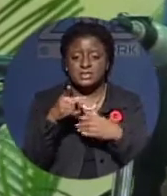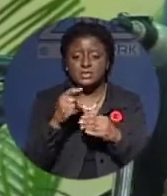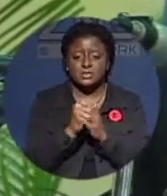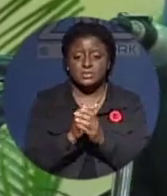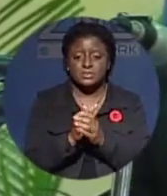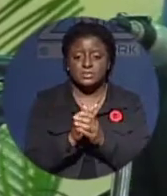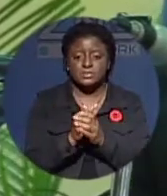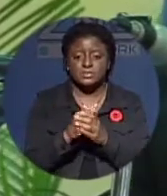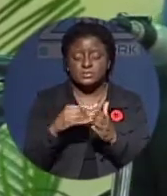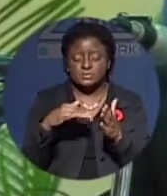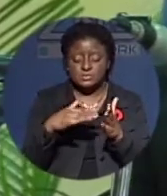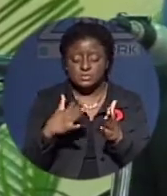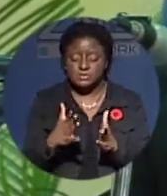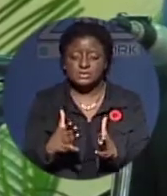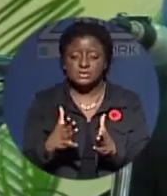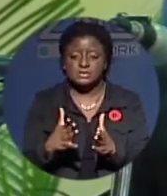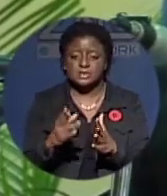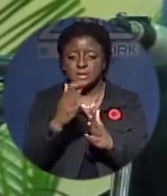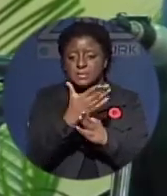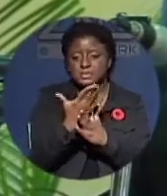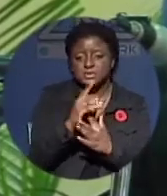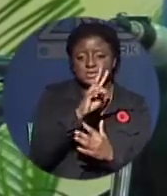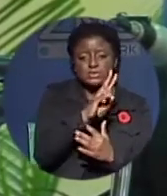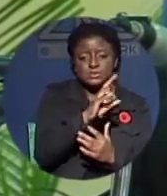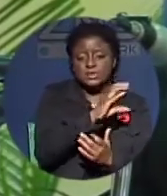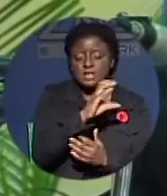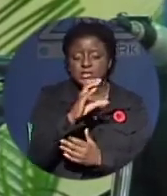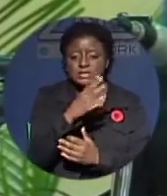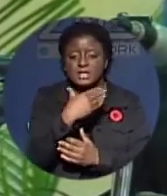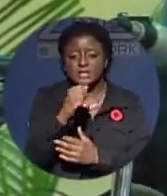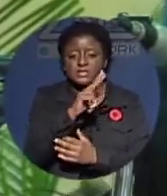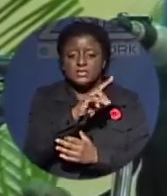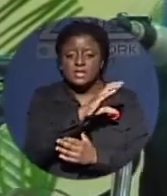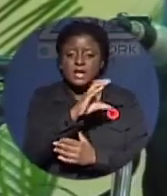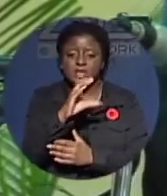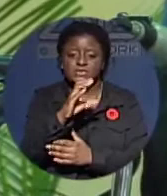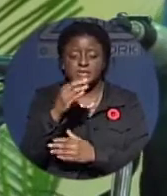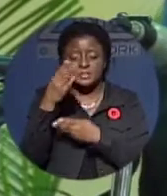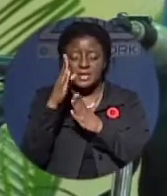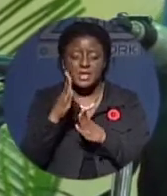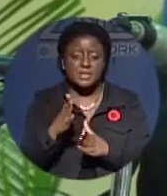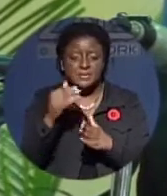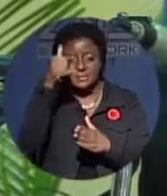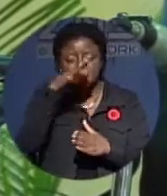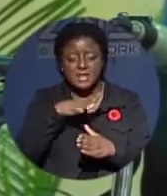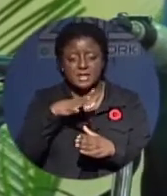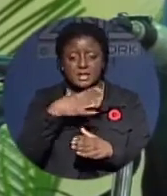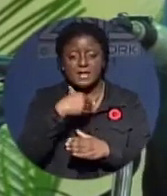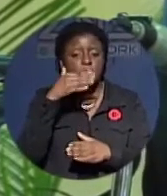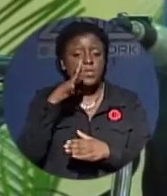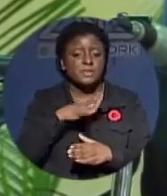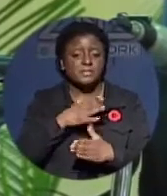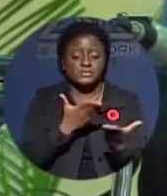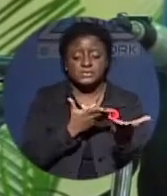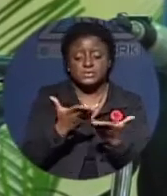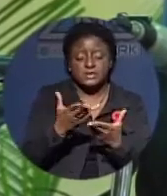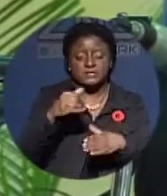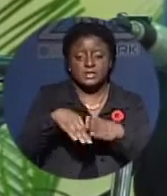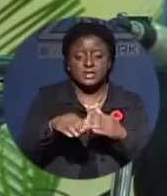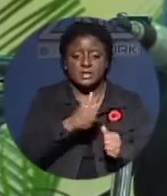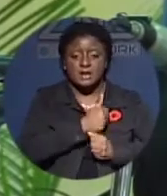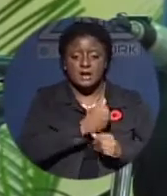Students between 200 and 300 Bahamian men and women served in the armed forces of